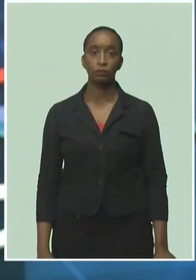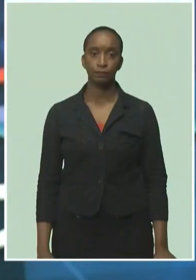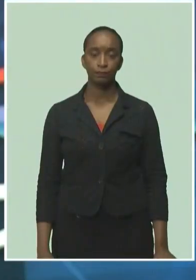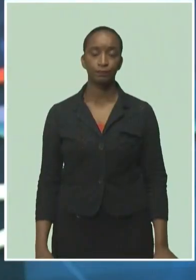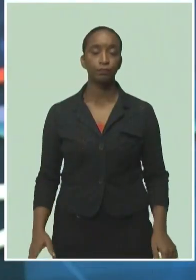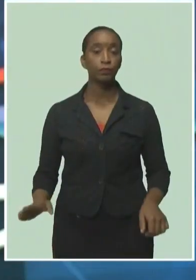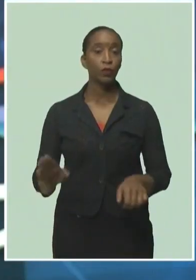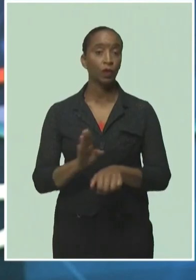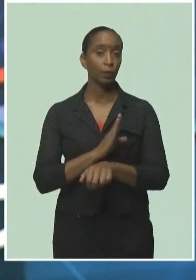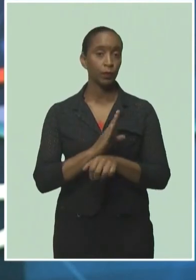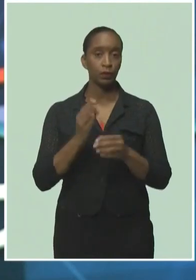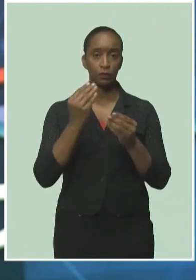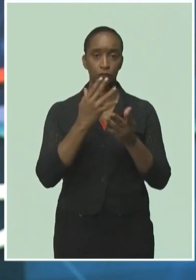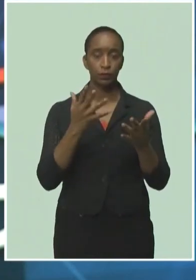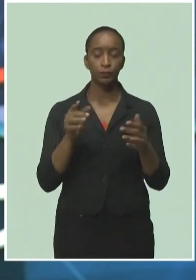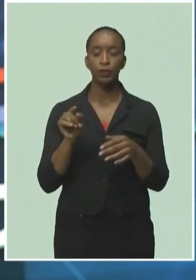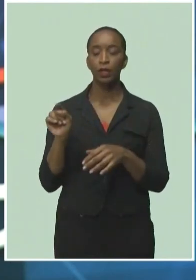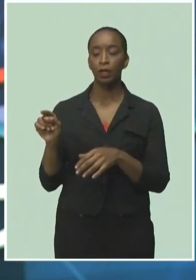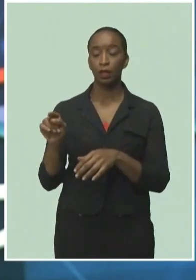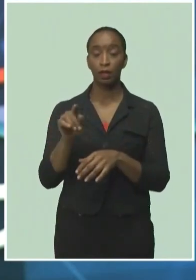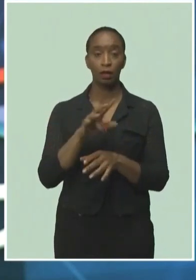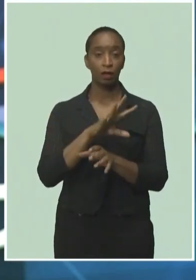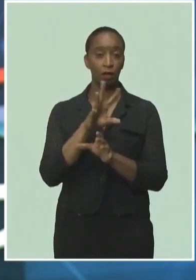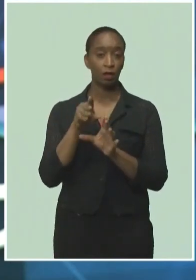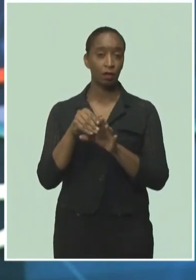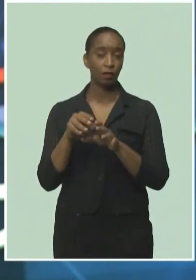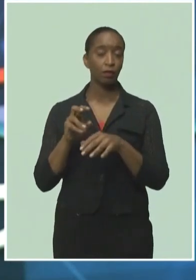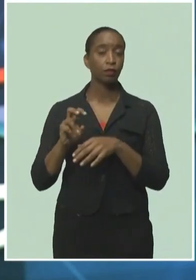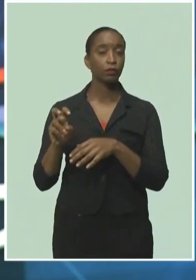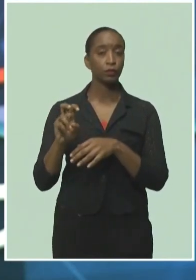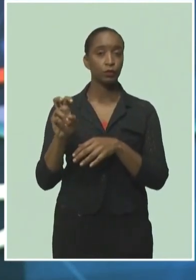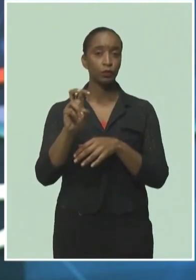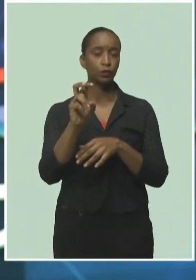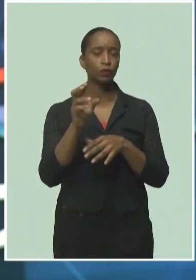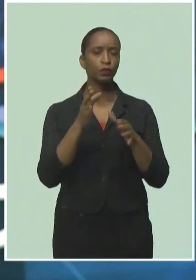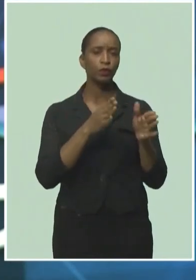In business tonight, tourism stakeholders are planning to roll out a project